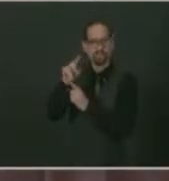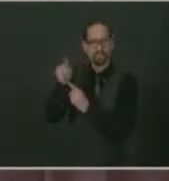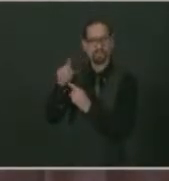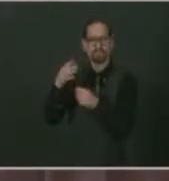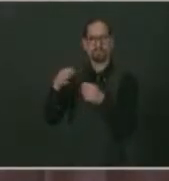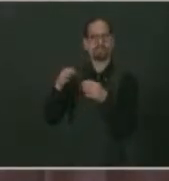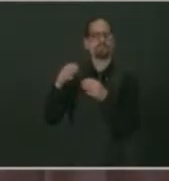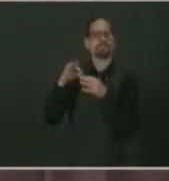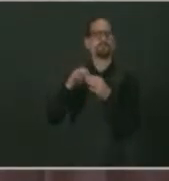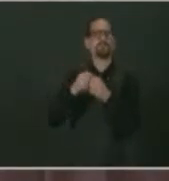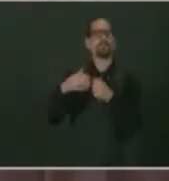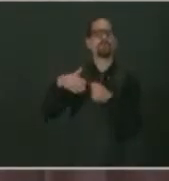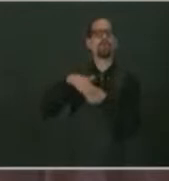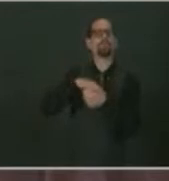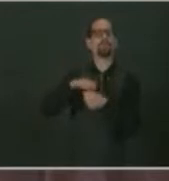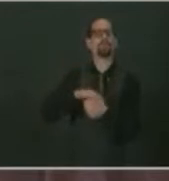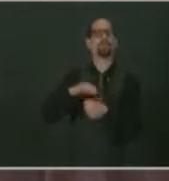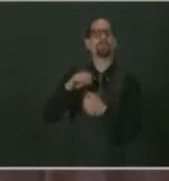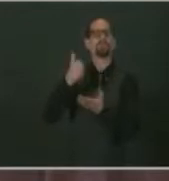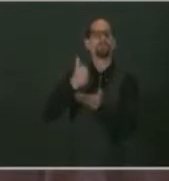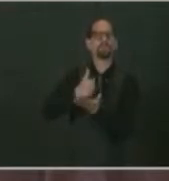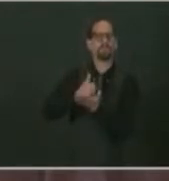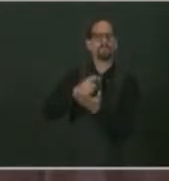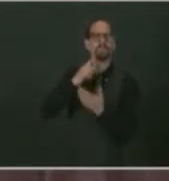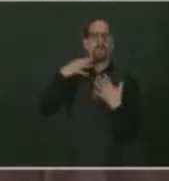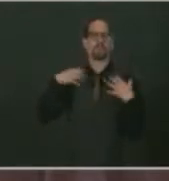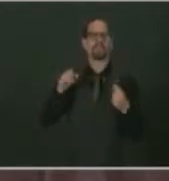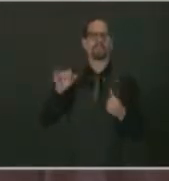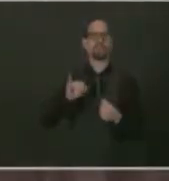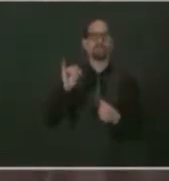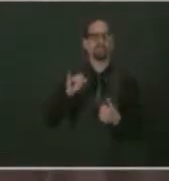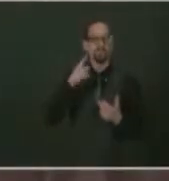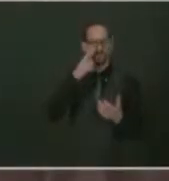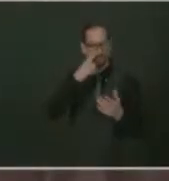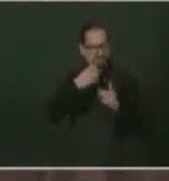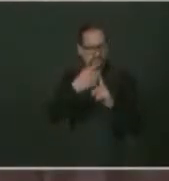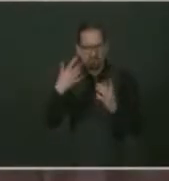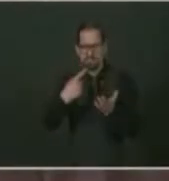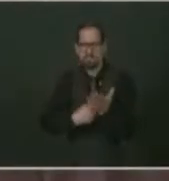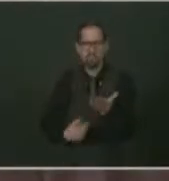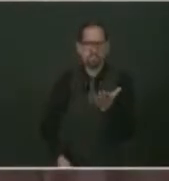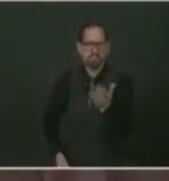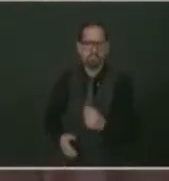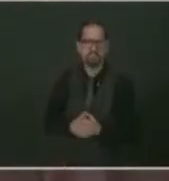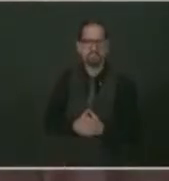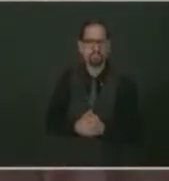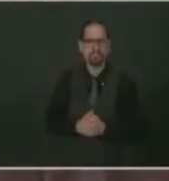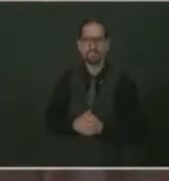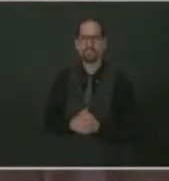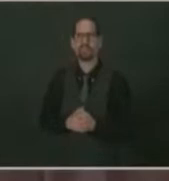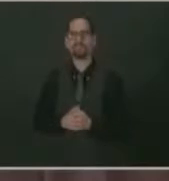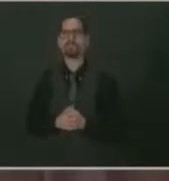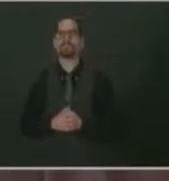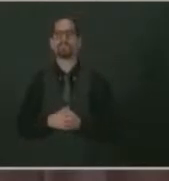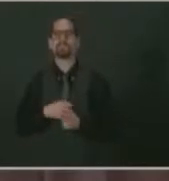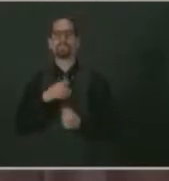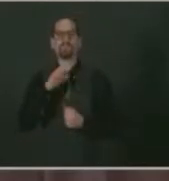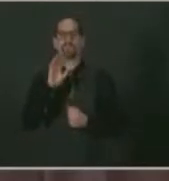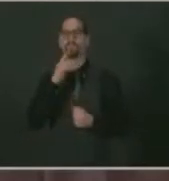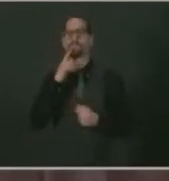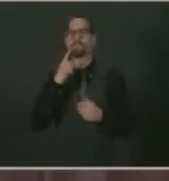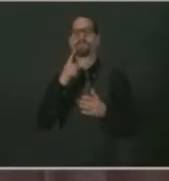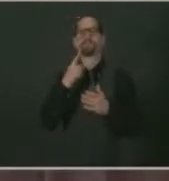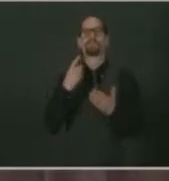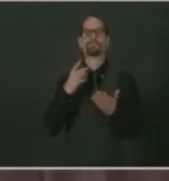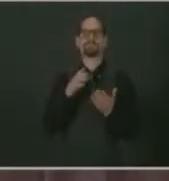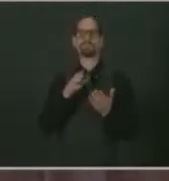Well, I think the message was I said last week, and both Director Teague was doing as well. First of all, I